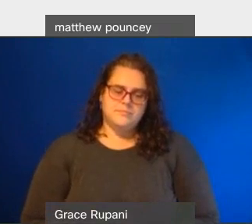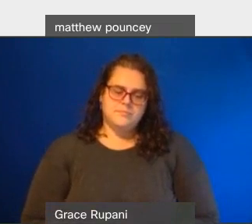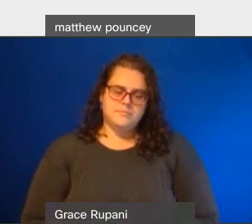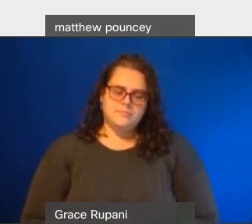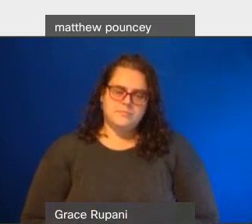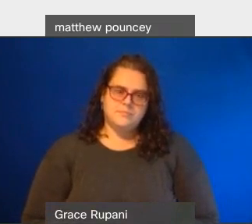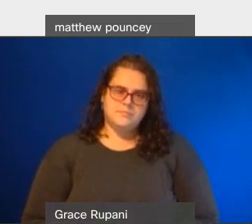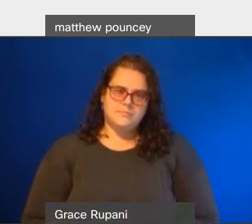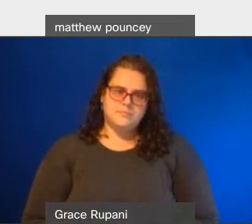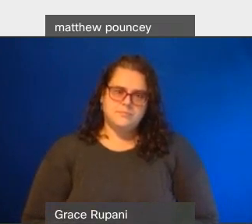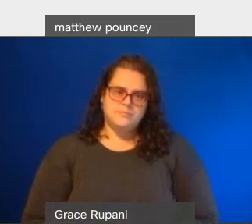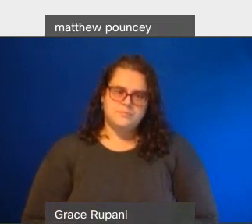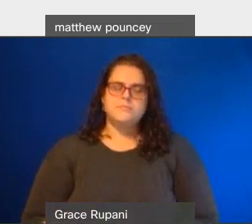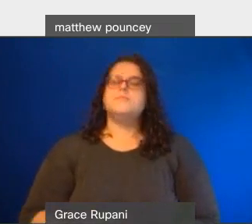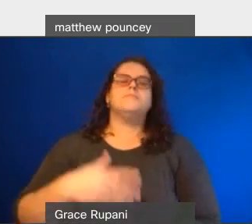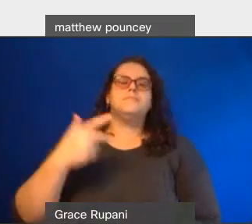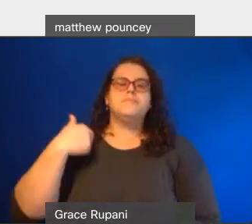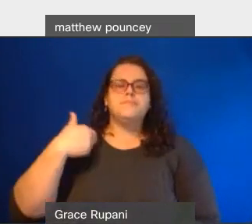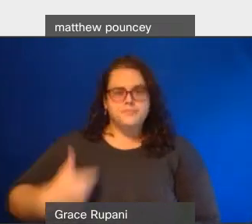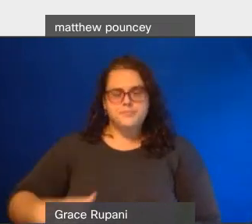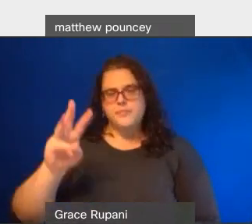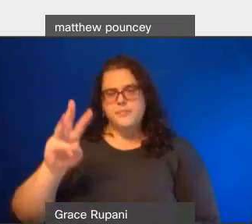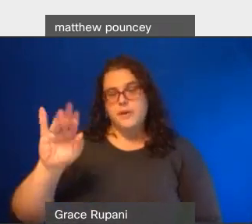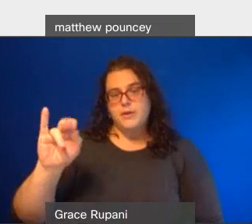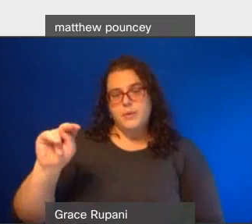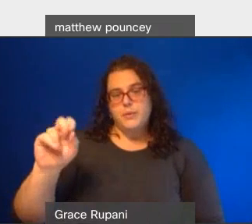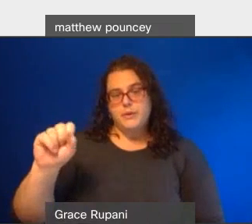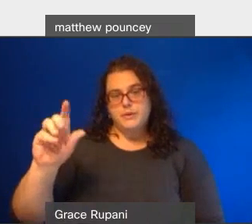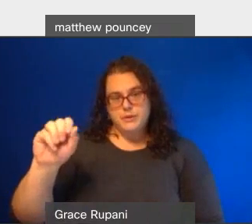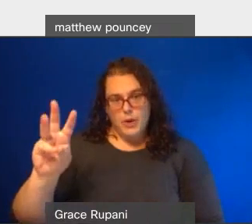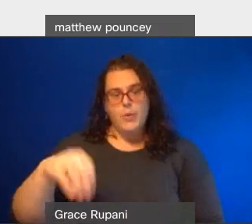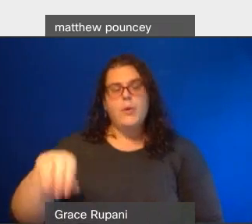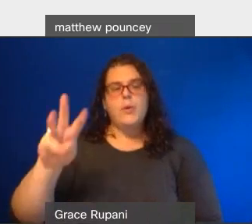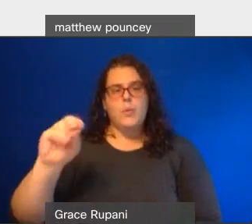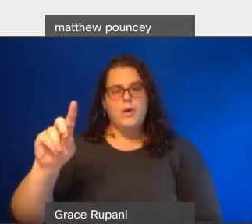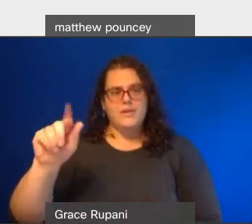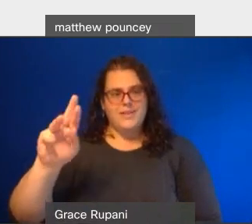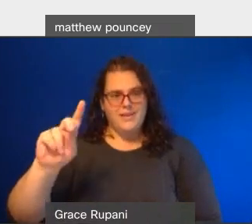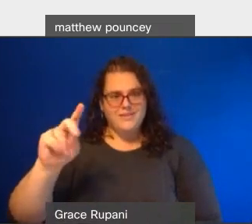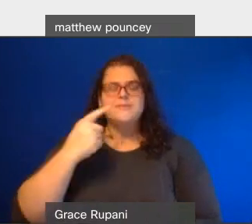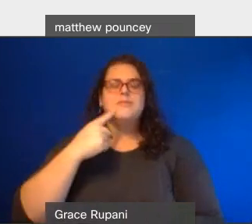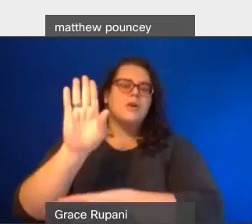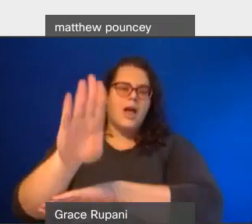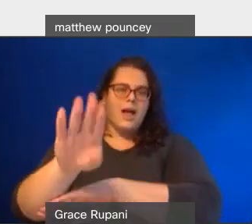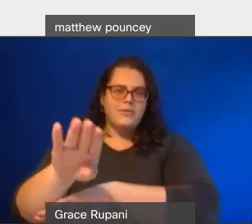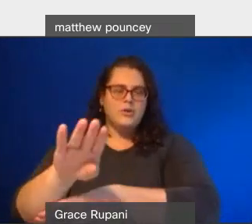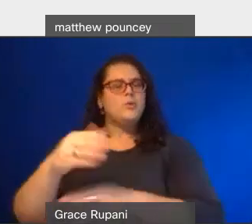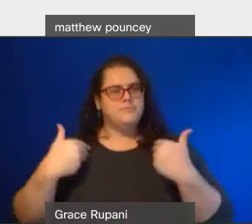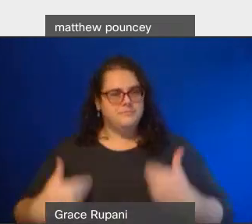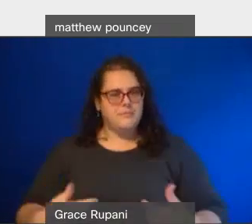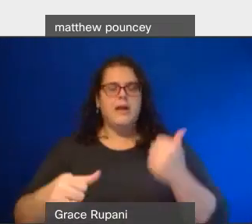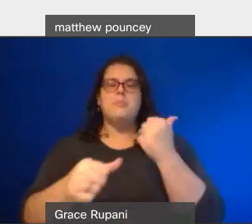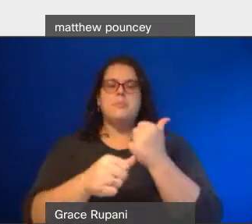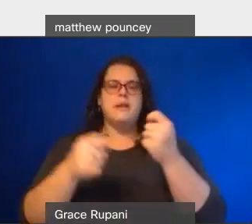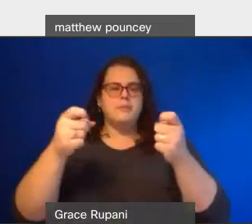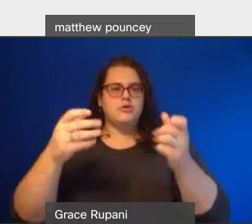Good afternoon, everyone. I'm Winslow Woodland, Deputy Director for the DDS Developmental Disabilities